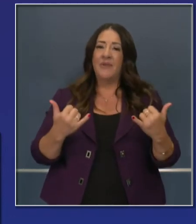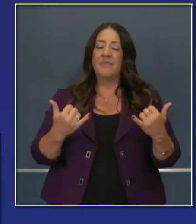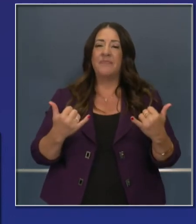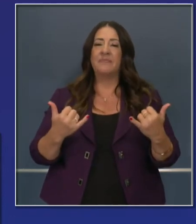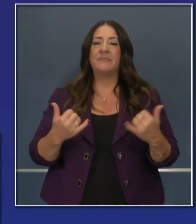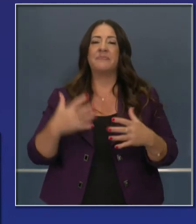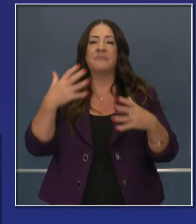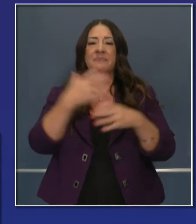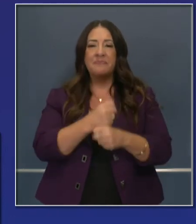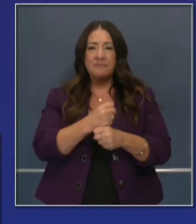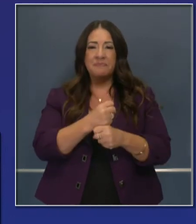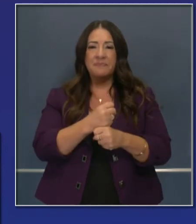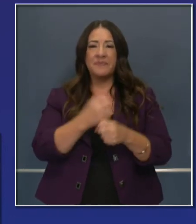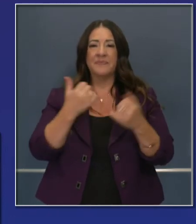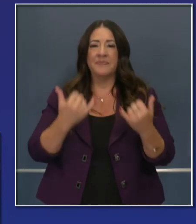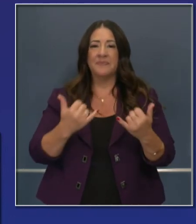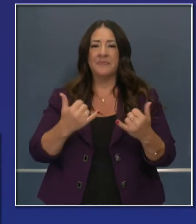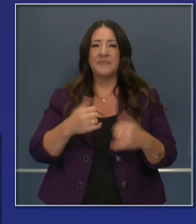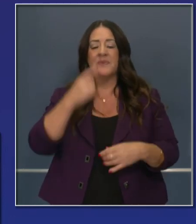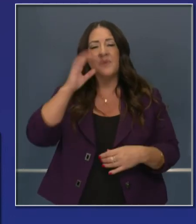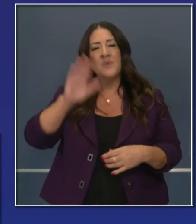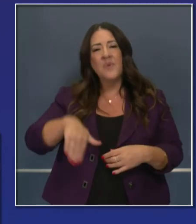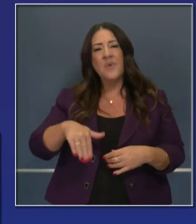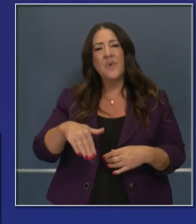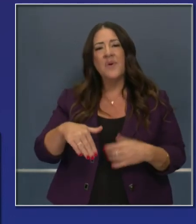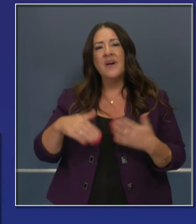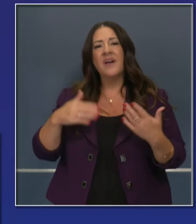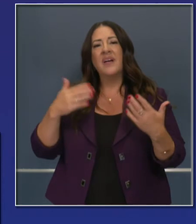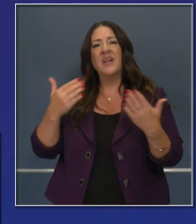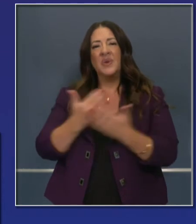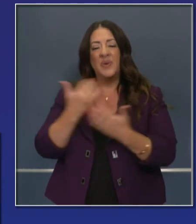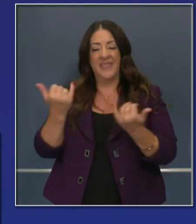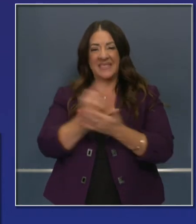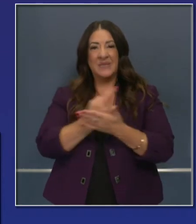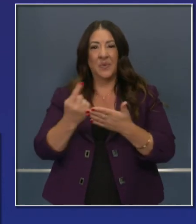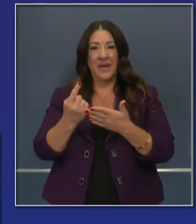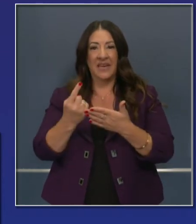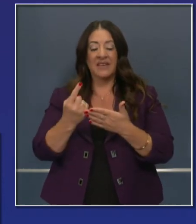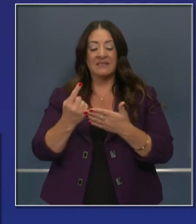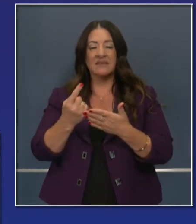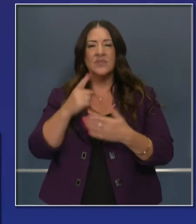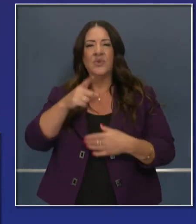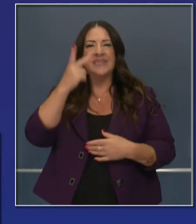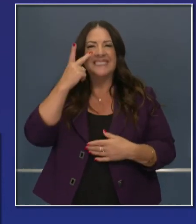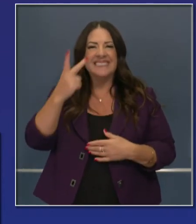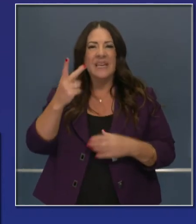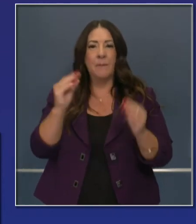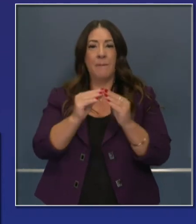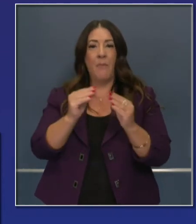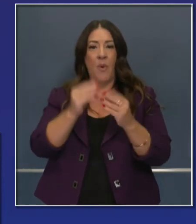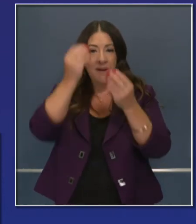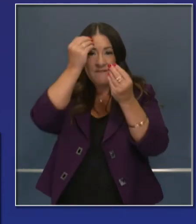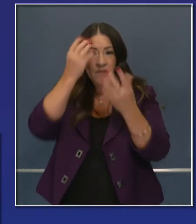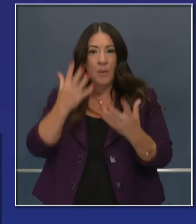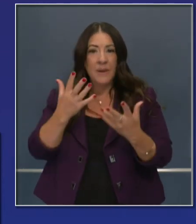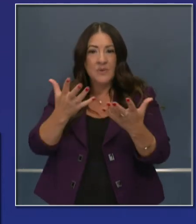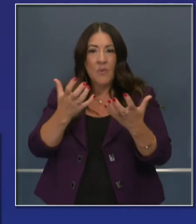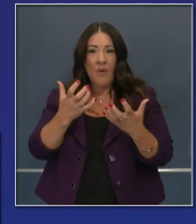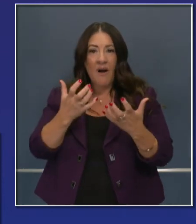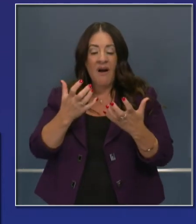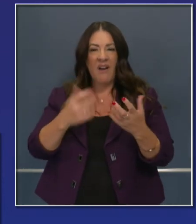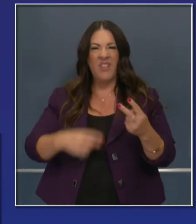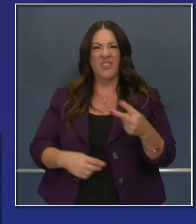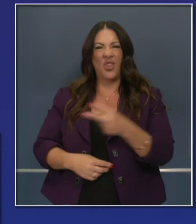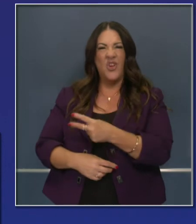broadly where we are this year in terms of update, or rather this week in terms of an update. You can see additional information here on